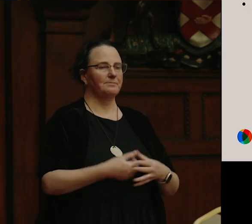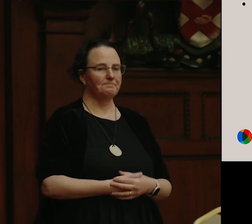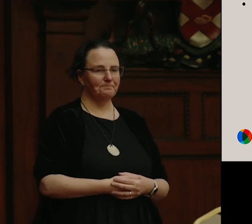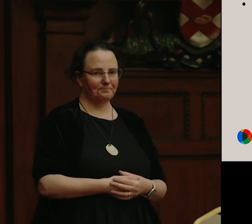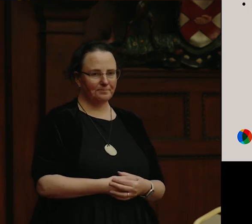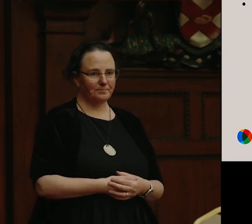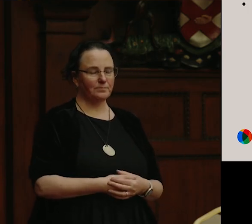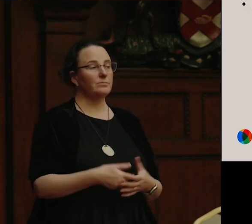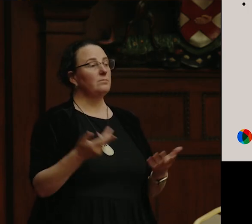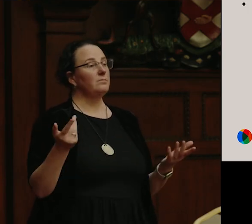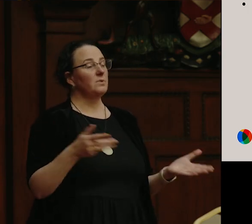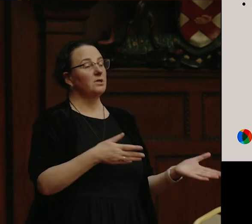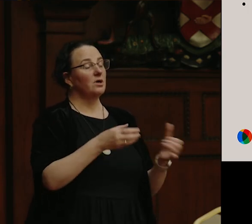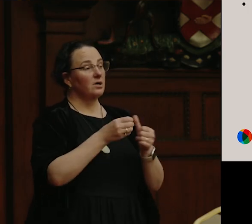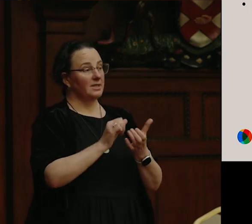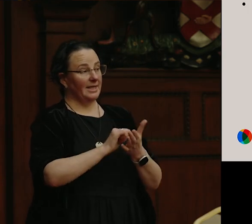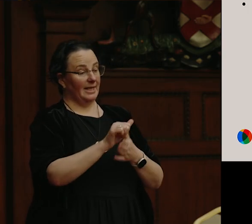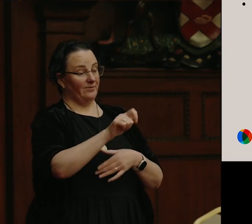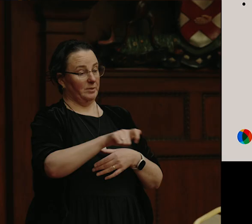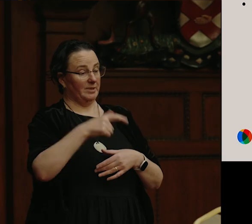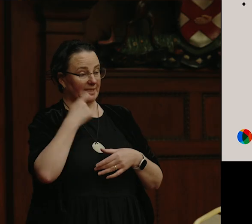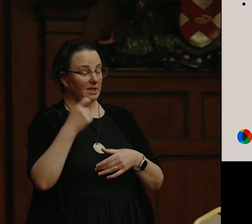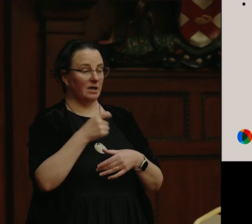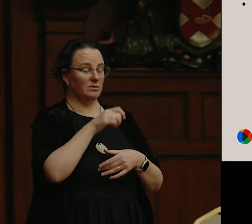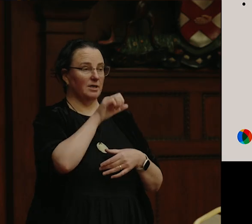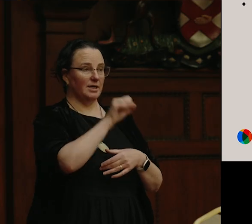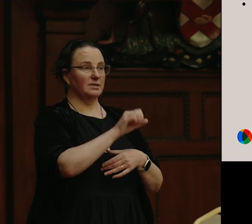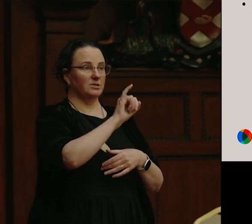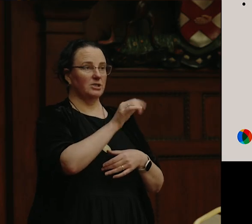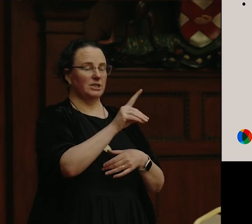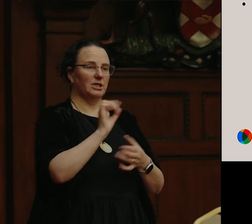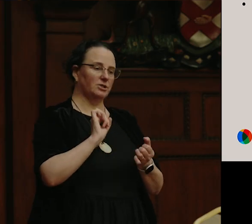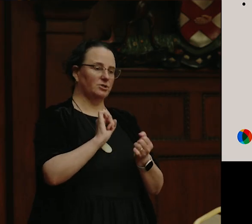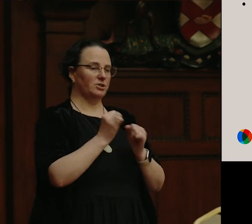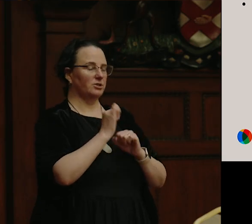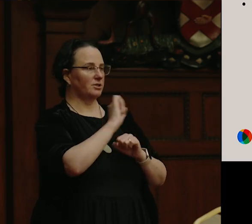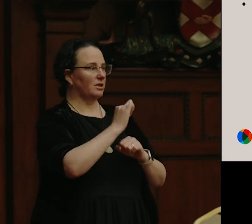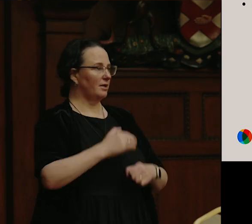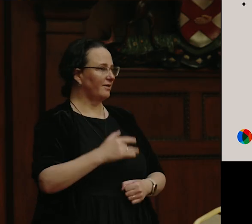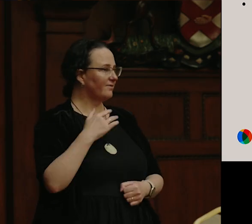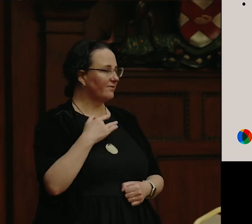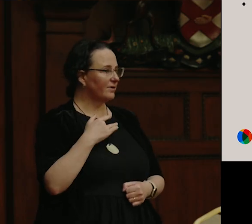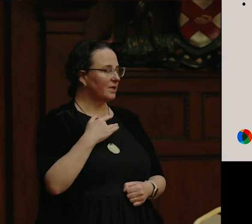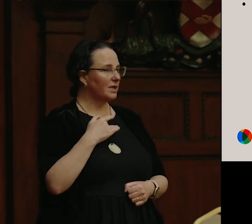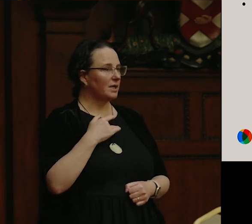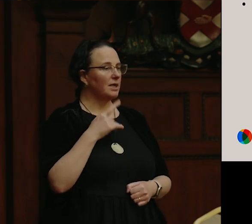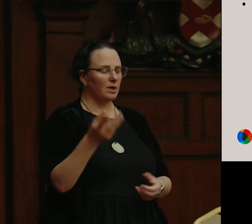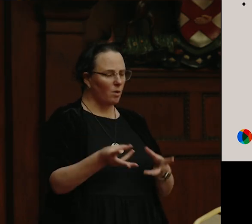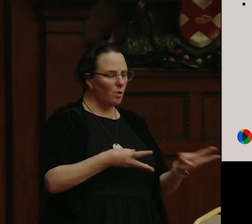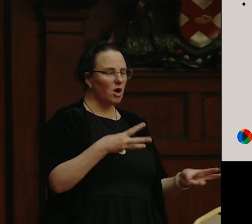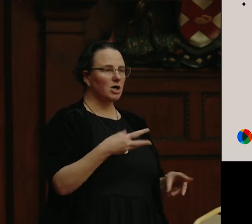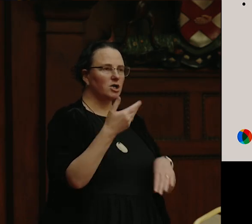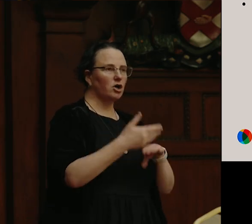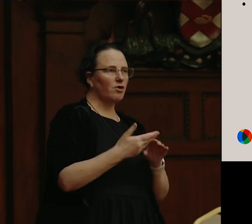Participants then also shared how Sjögren's has reshaped their lives. So some described really big changes like stepping back from work and